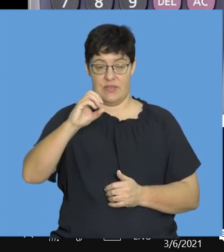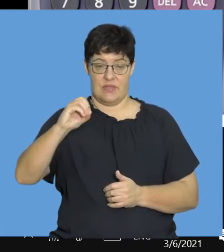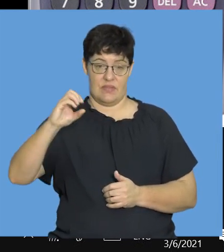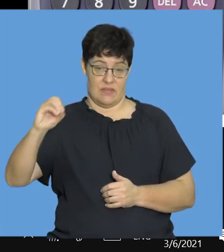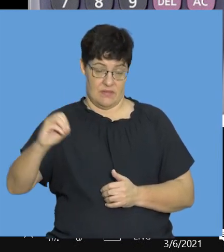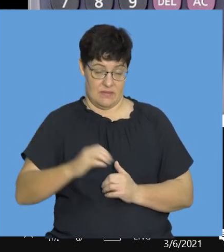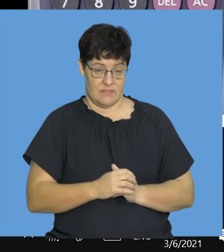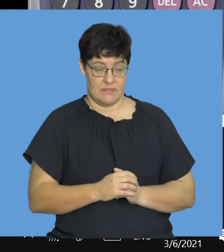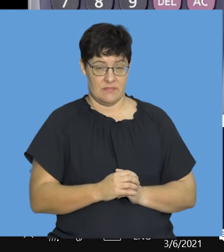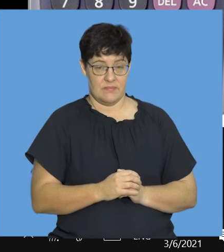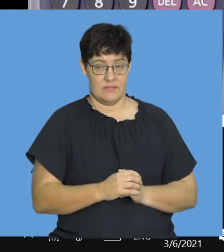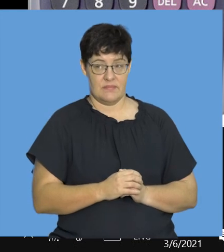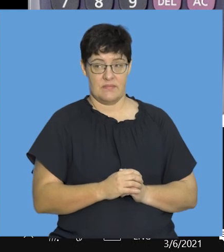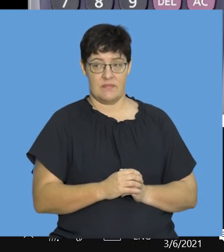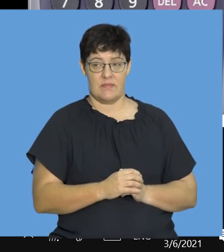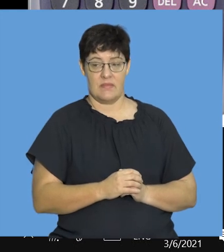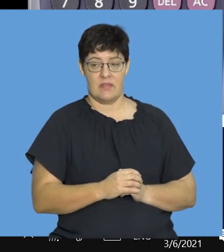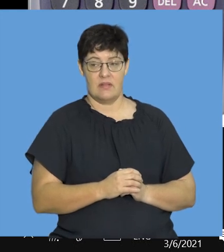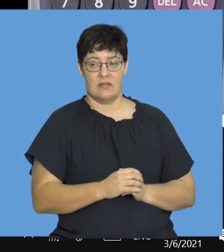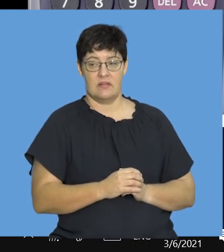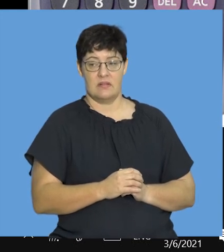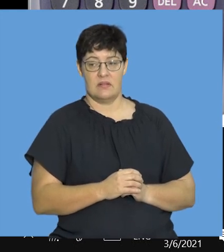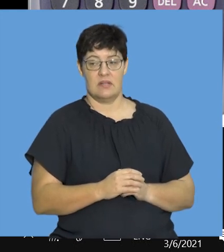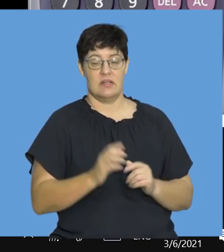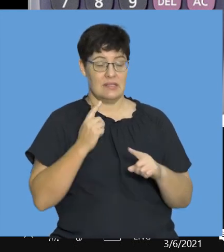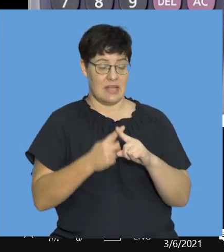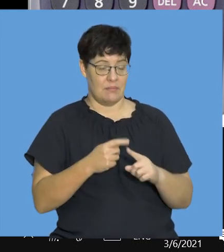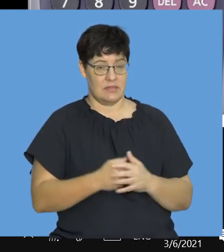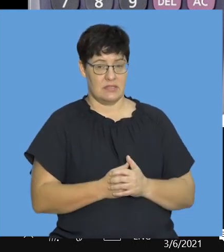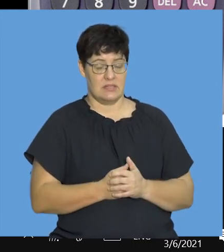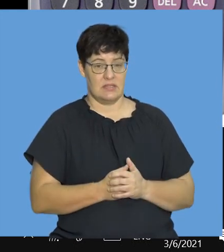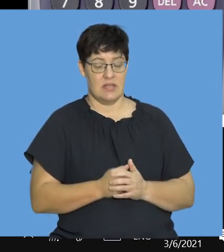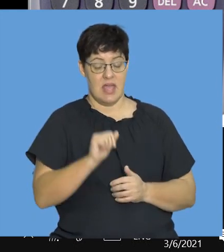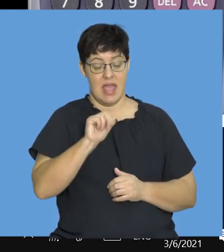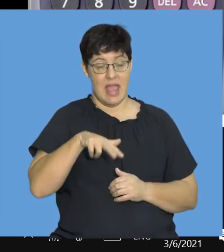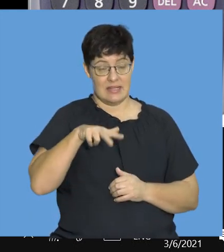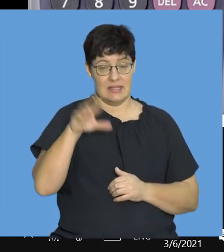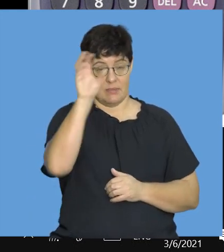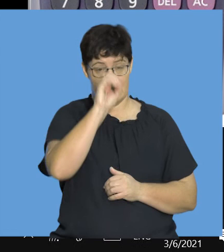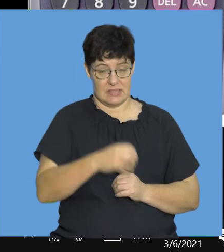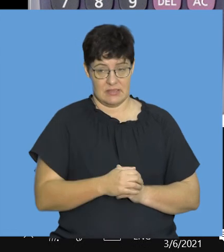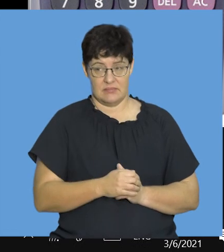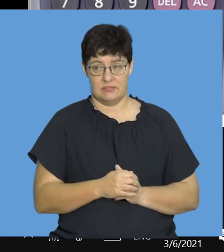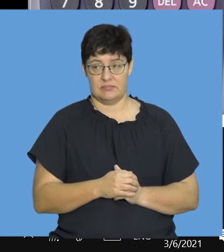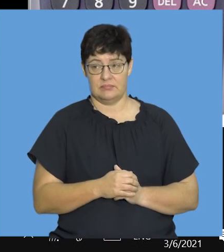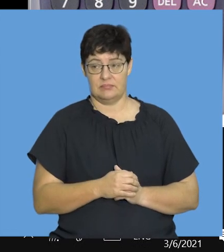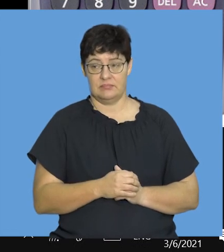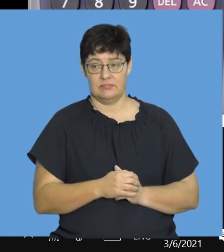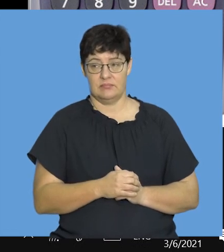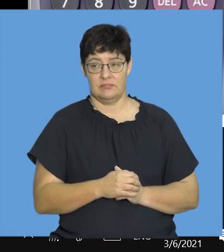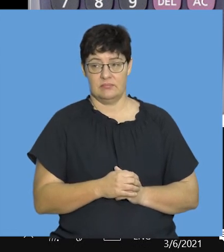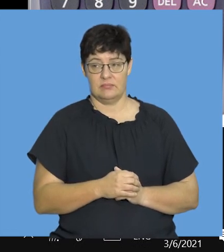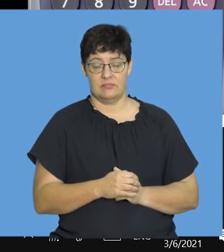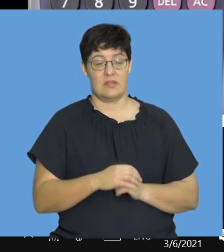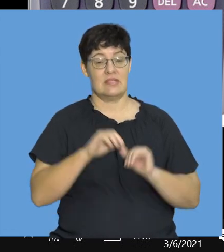right? So basically, guys, this means that 18% I'm expecting to receive in October, and